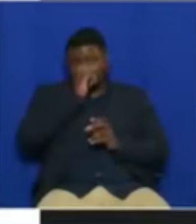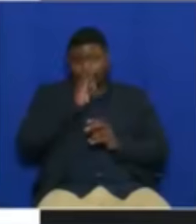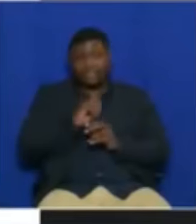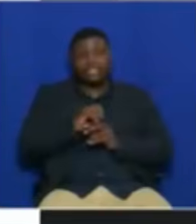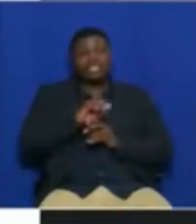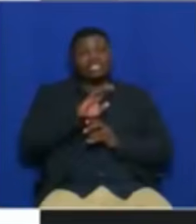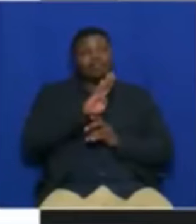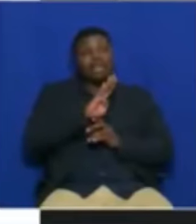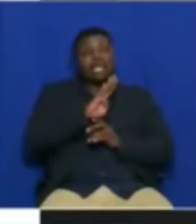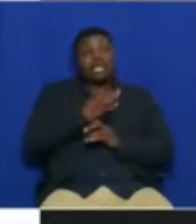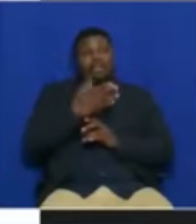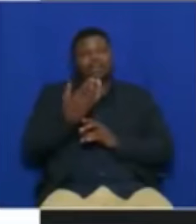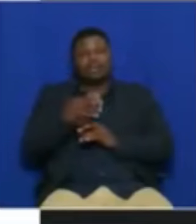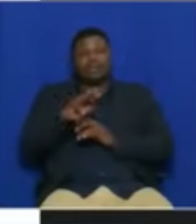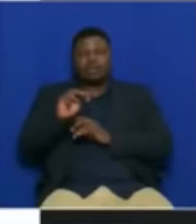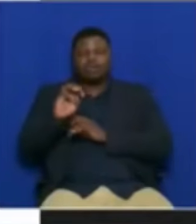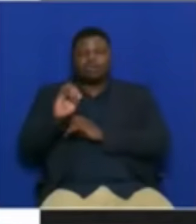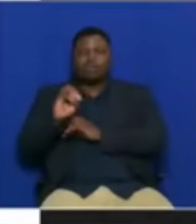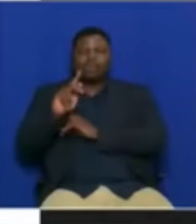and at